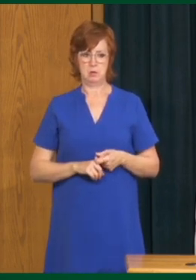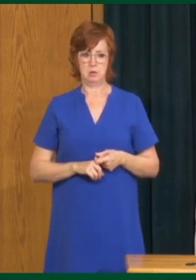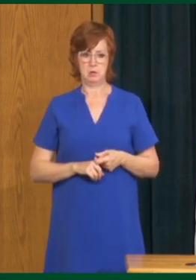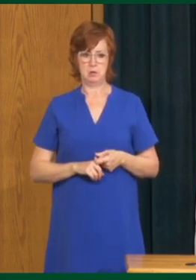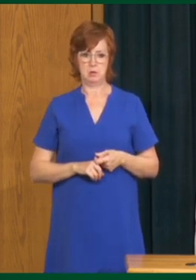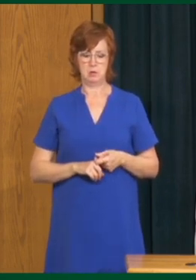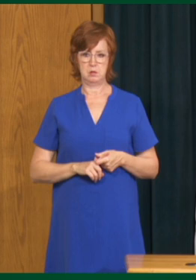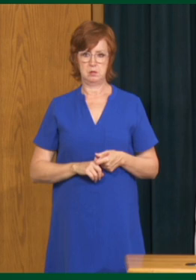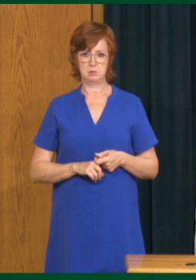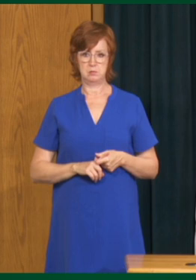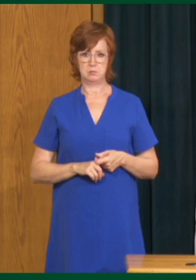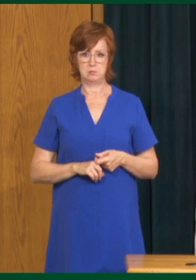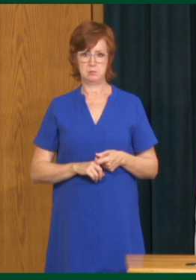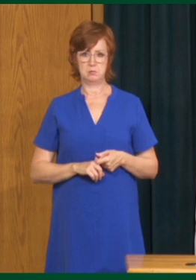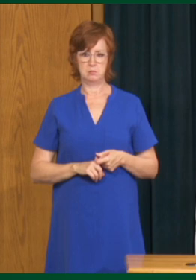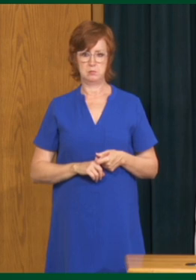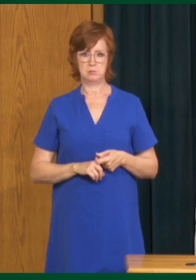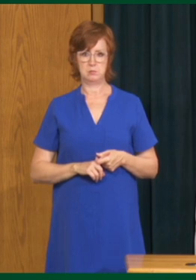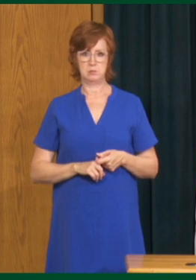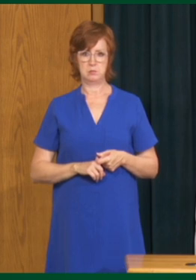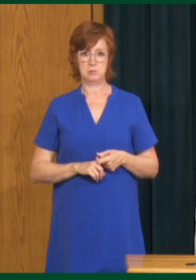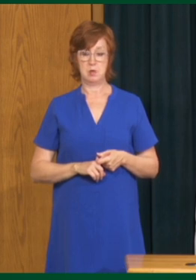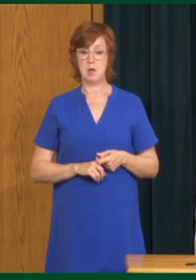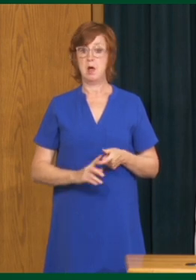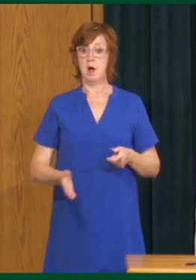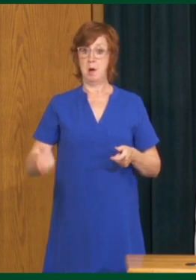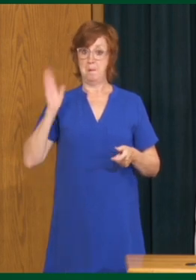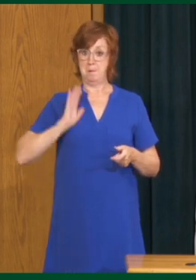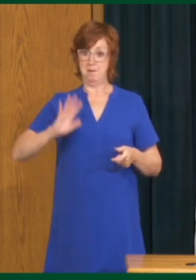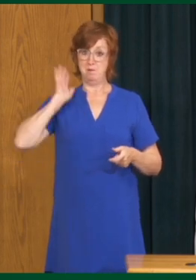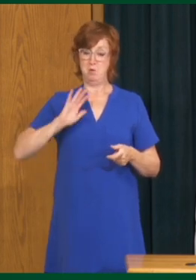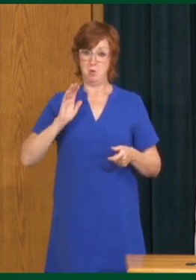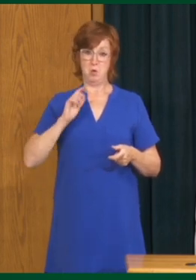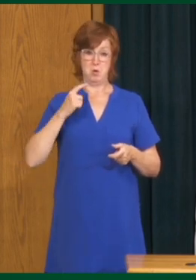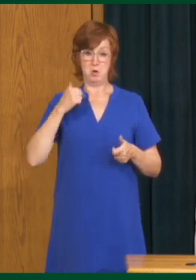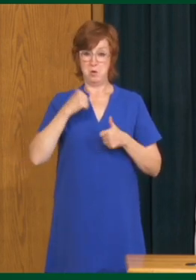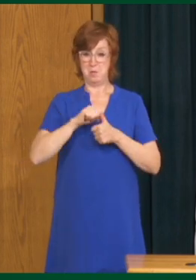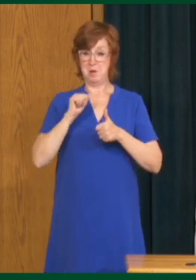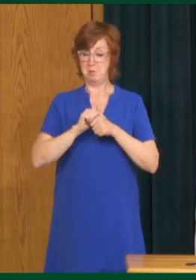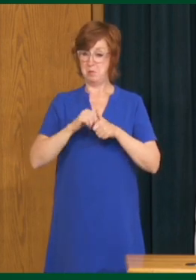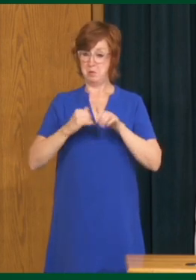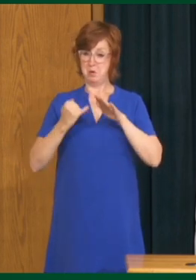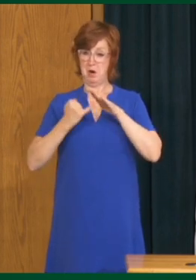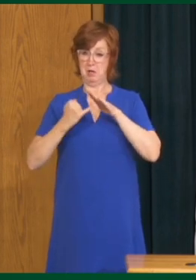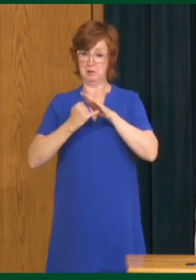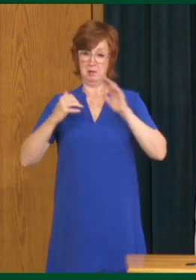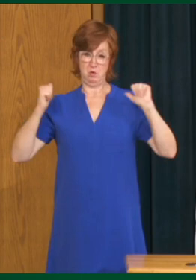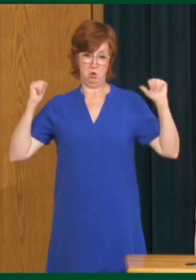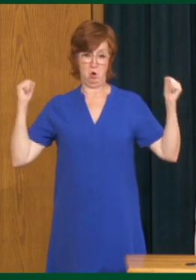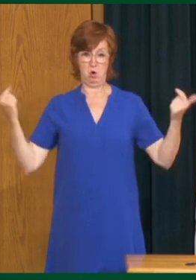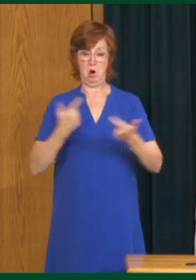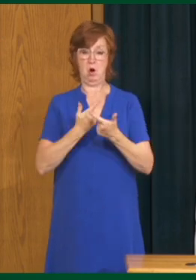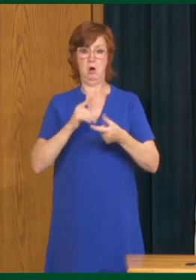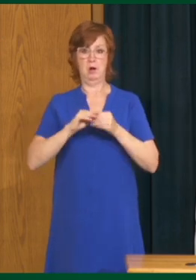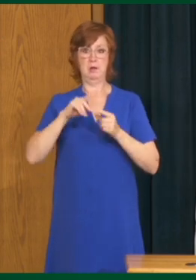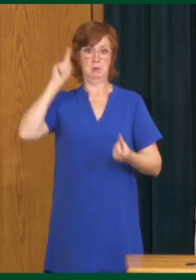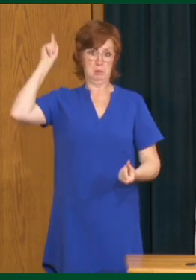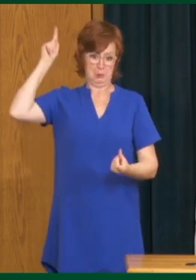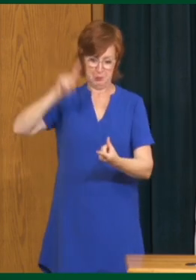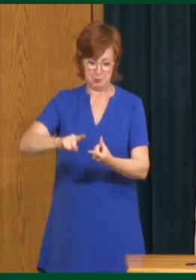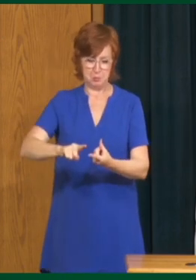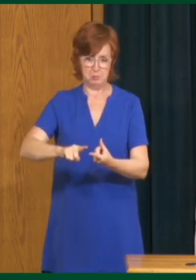in fairly strict lockdown, but we need to keep our case numbers manageable. We'll take our next question on the line.